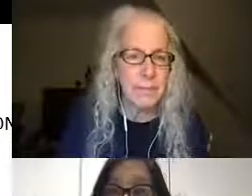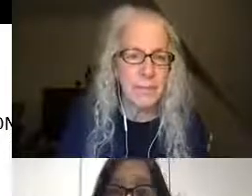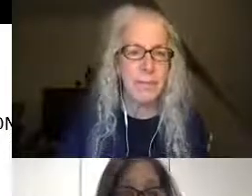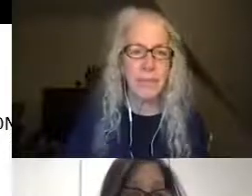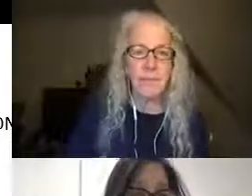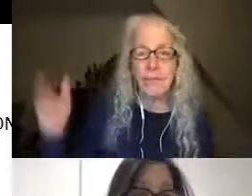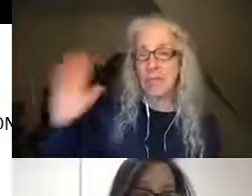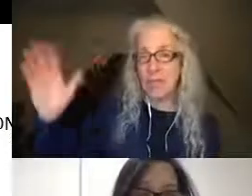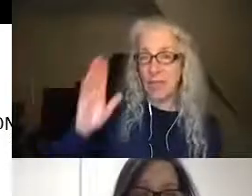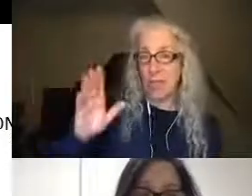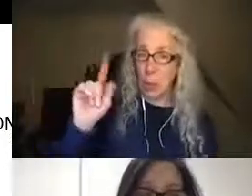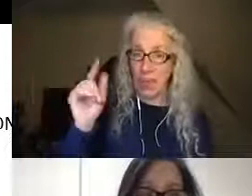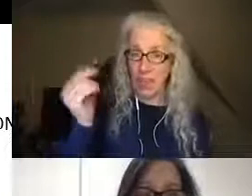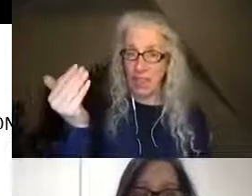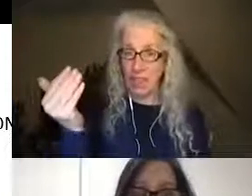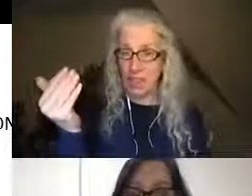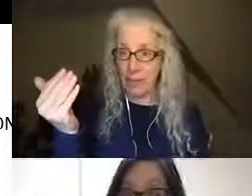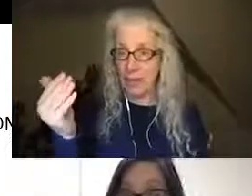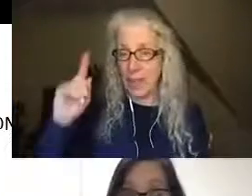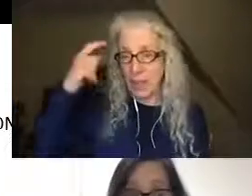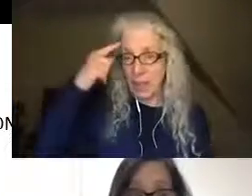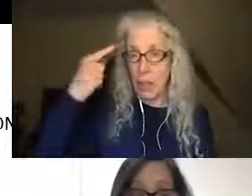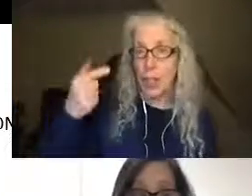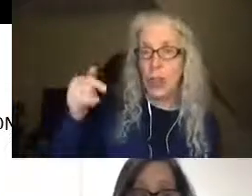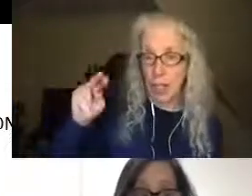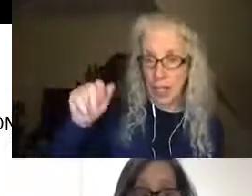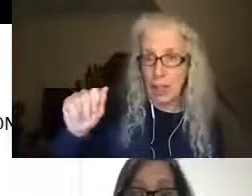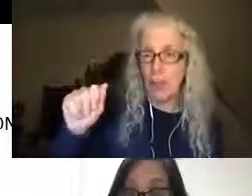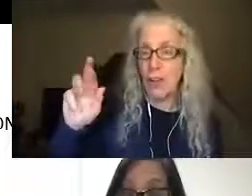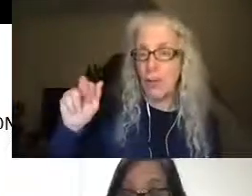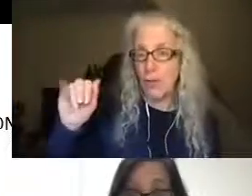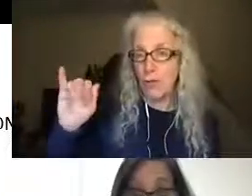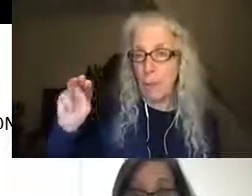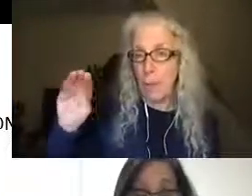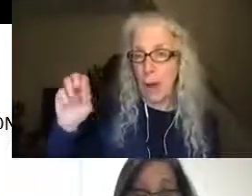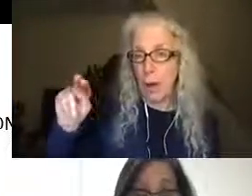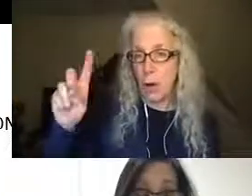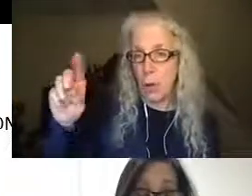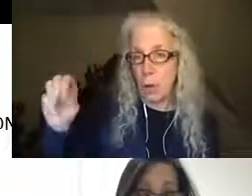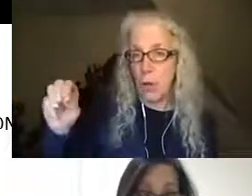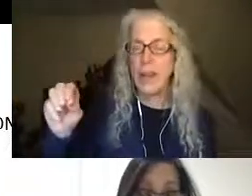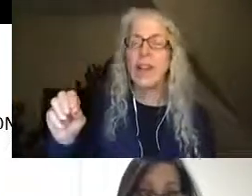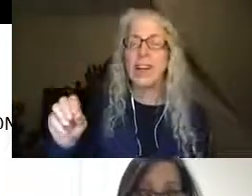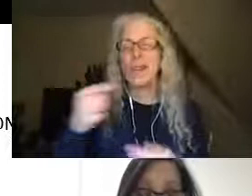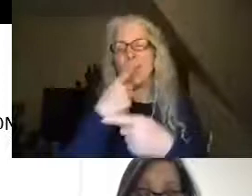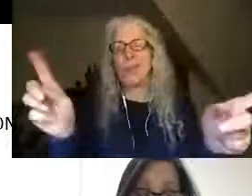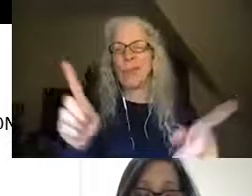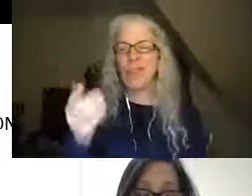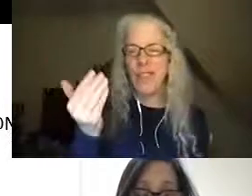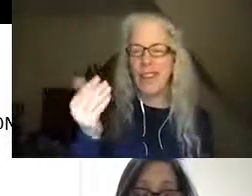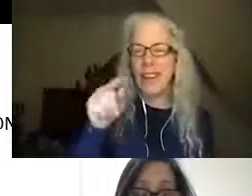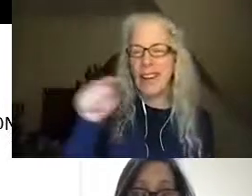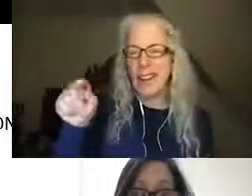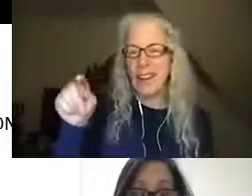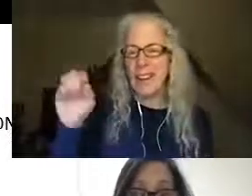So back in 2015, Governor Gina Raimondo had issued an executive order 15-08, and